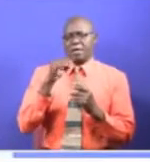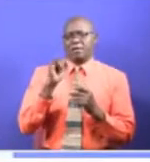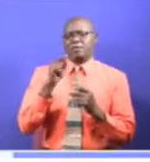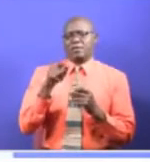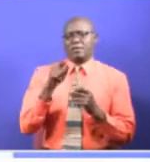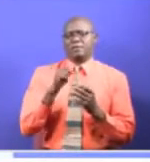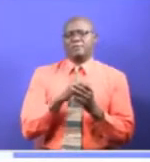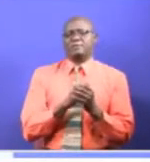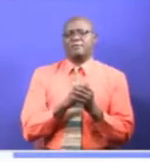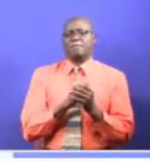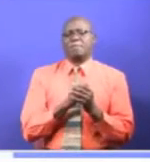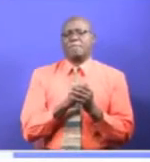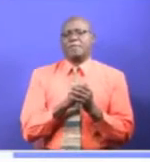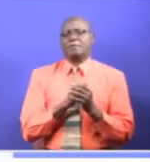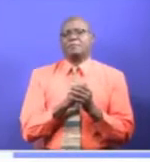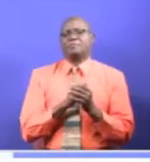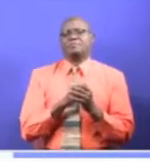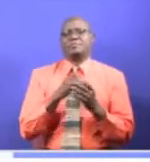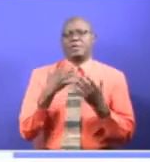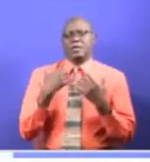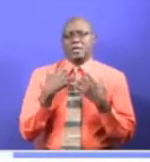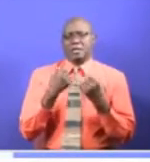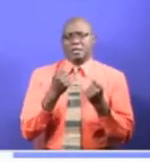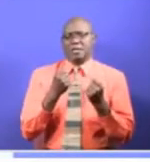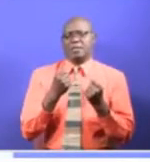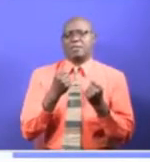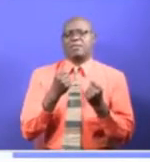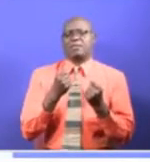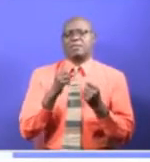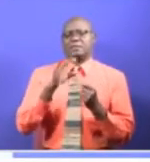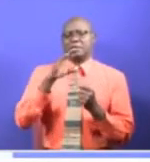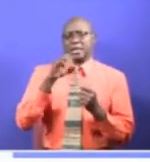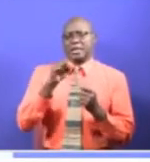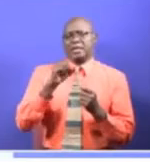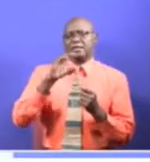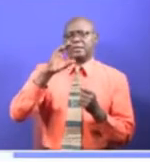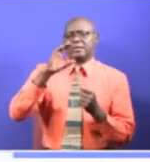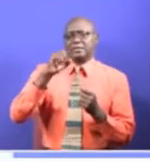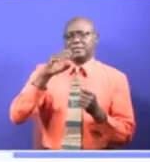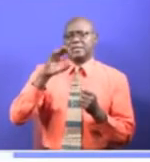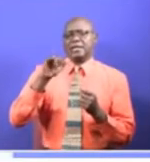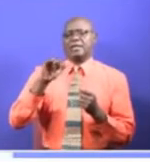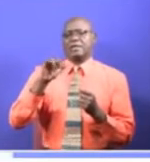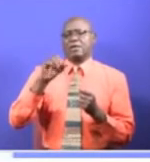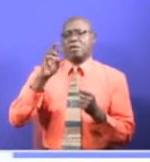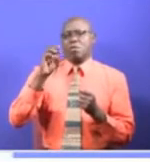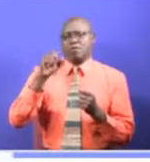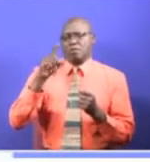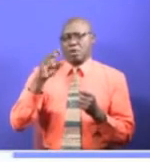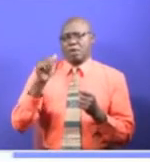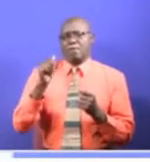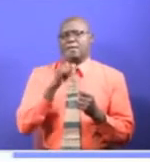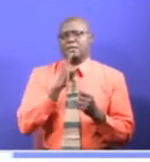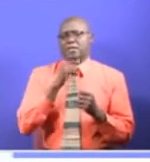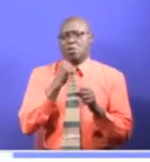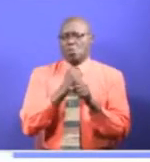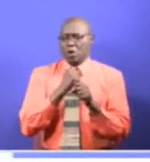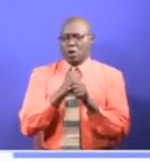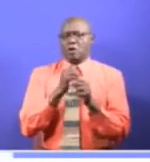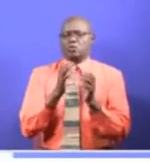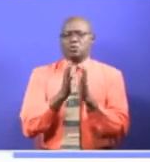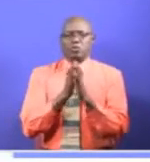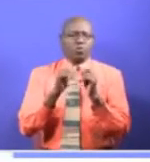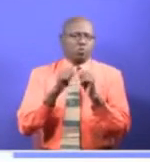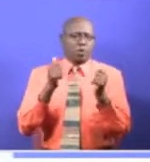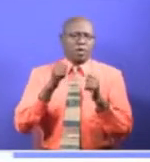Health, Cabinet Secretary Susan Wafula has said she's ready to work with other health officials to achieve universal health coverage. The CS was speaking at the Kenya